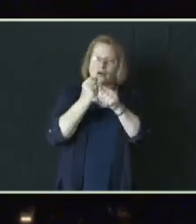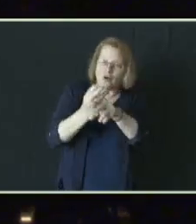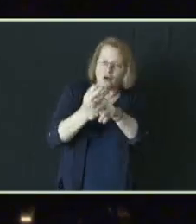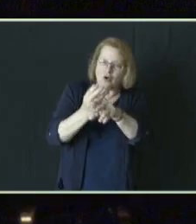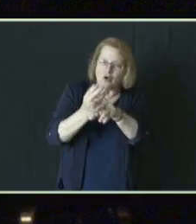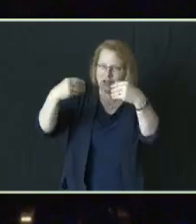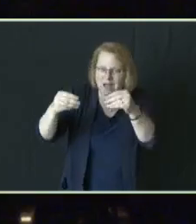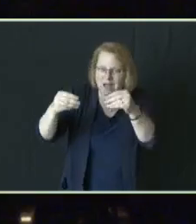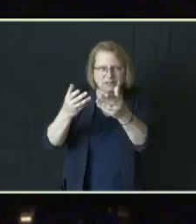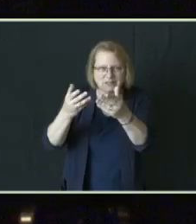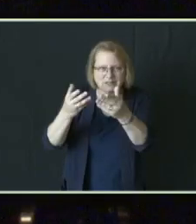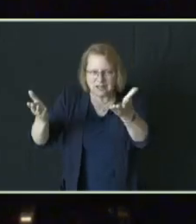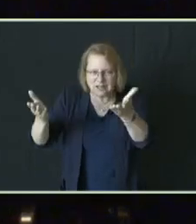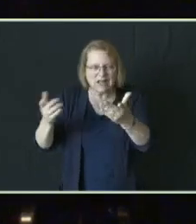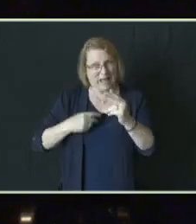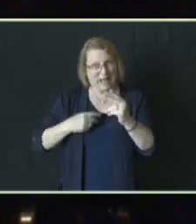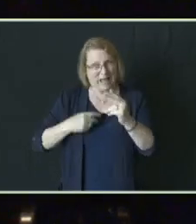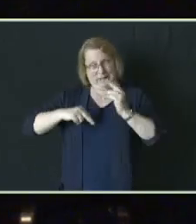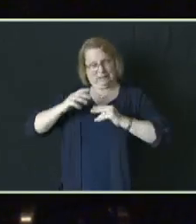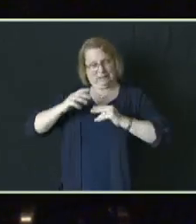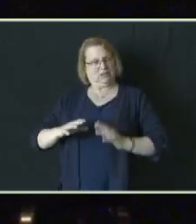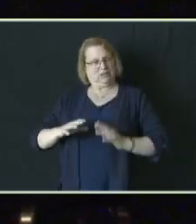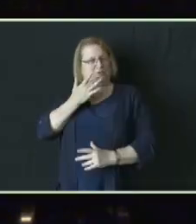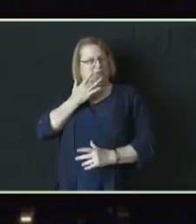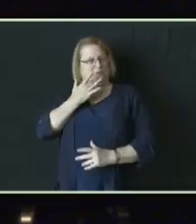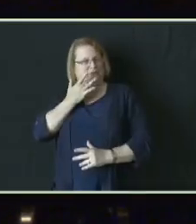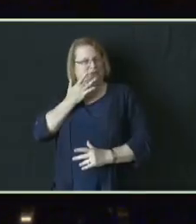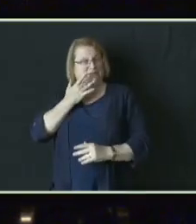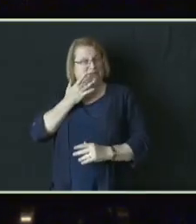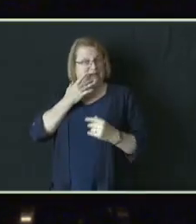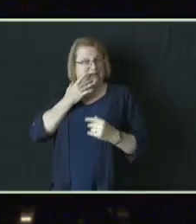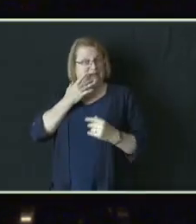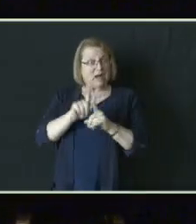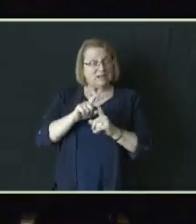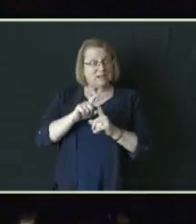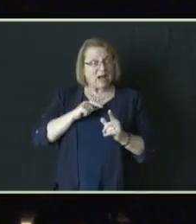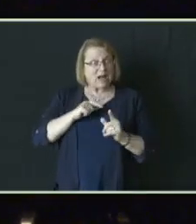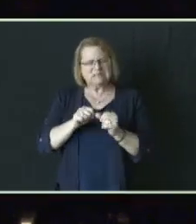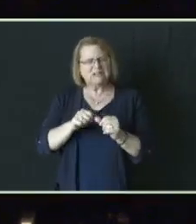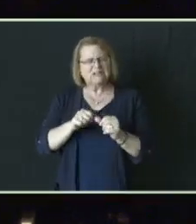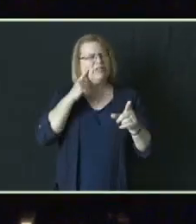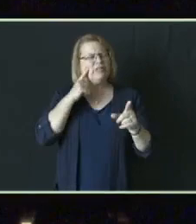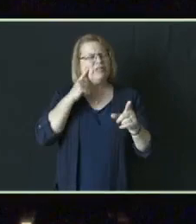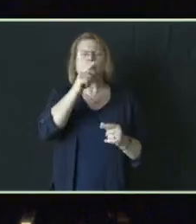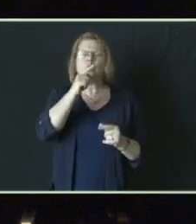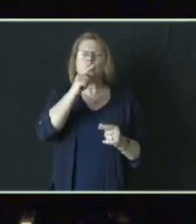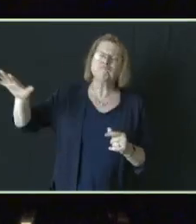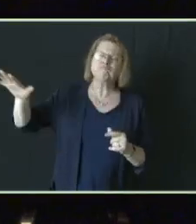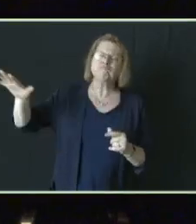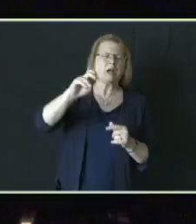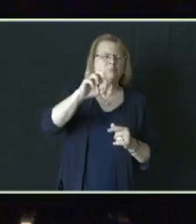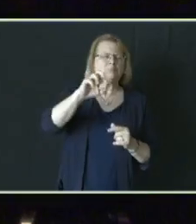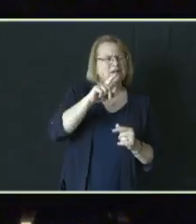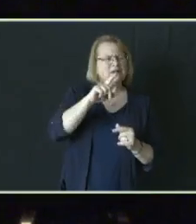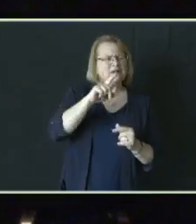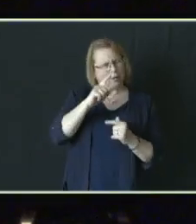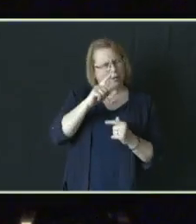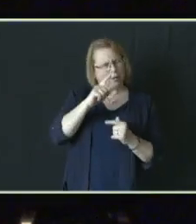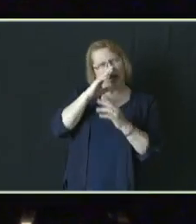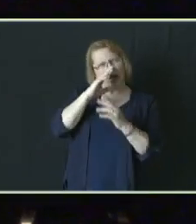customer preference. So as I continue, think about a brand that you admire or prefer, and then think about the reasons